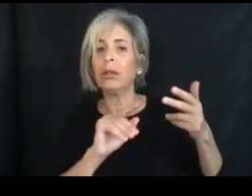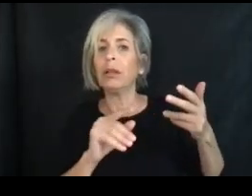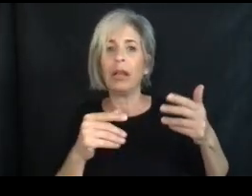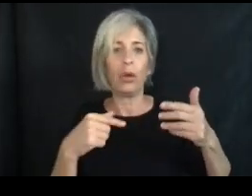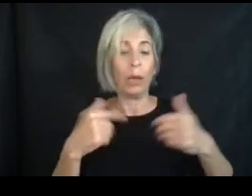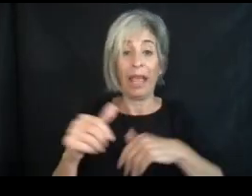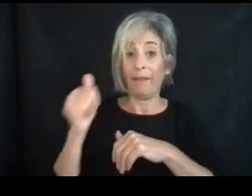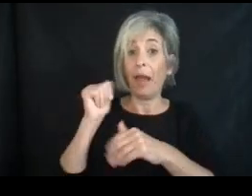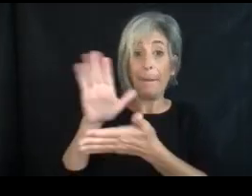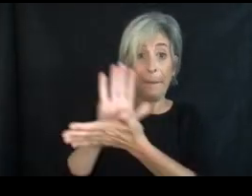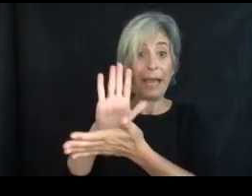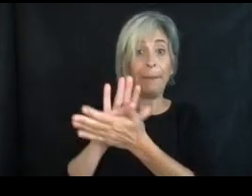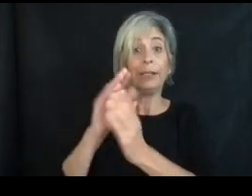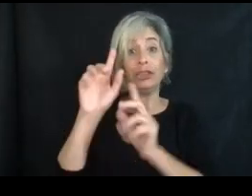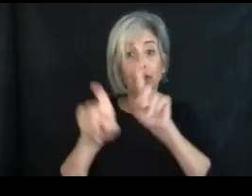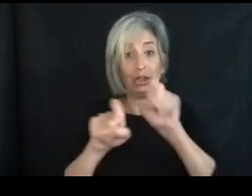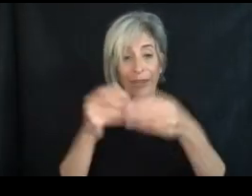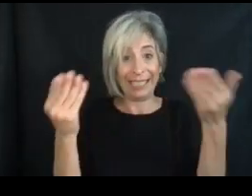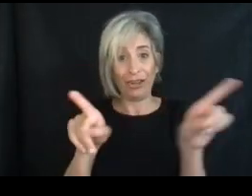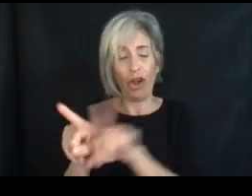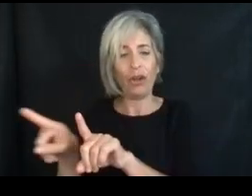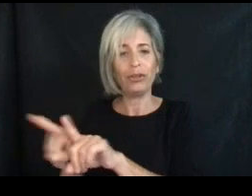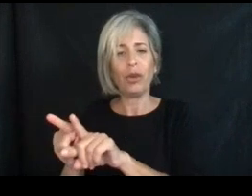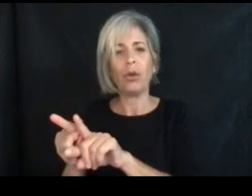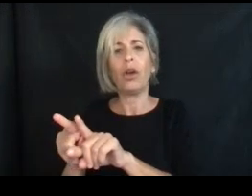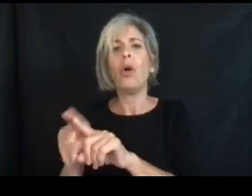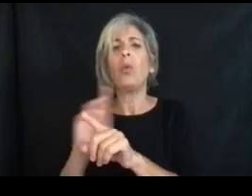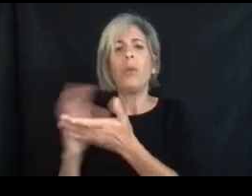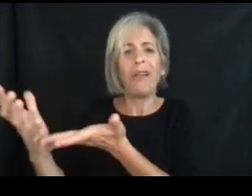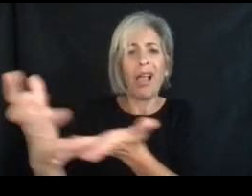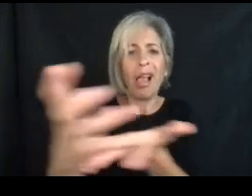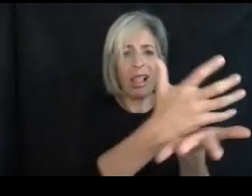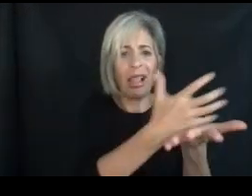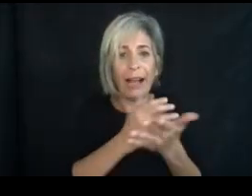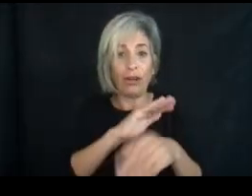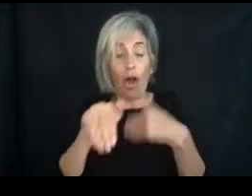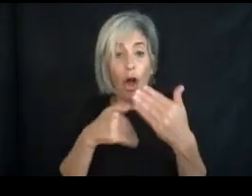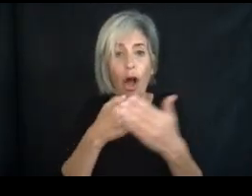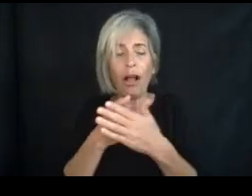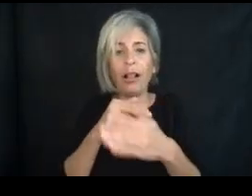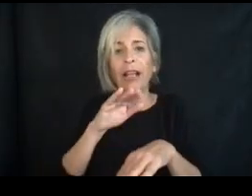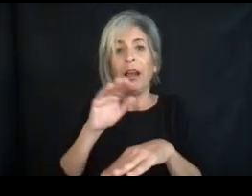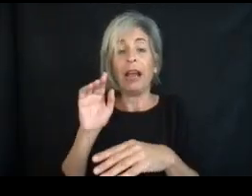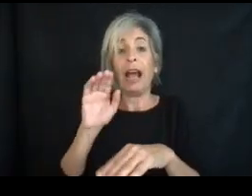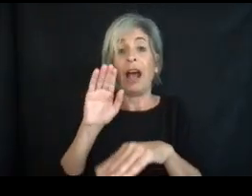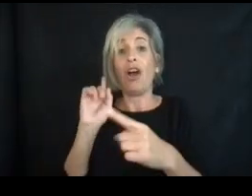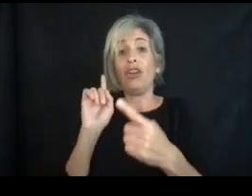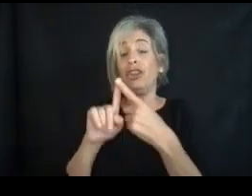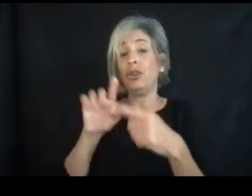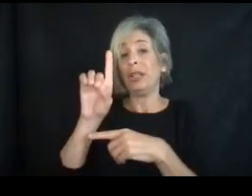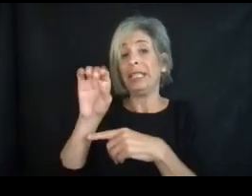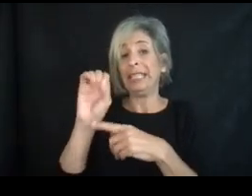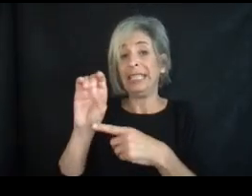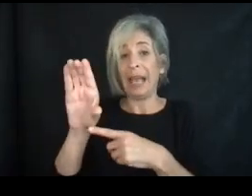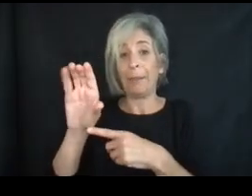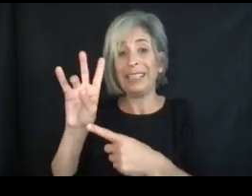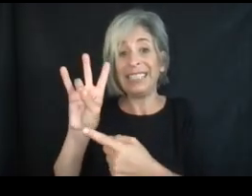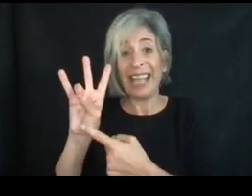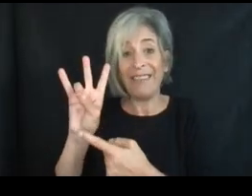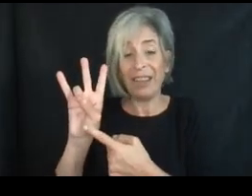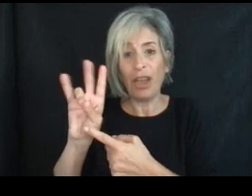as well. We're going to capture all of that information. On the 7th of December, we'll present all of